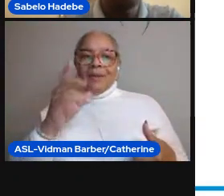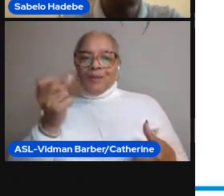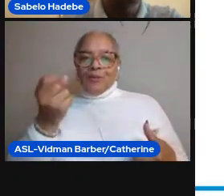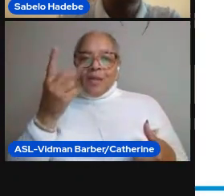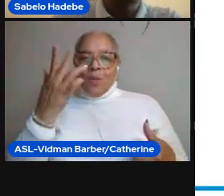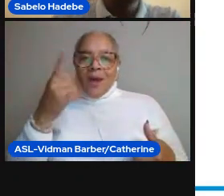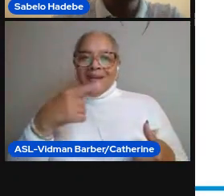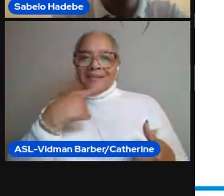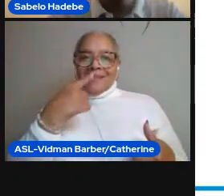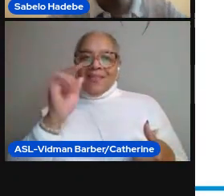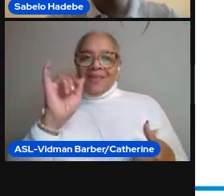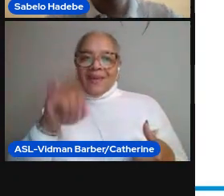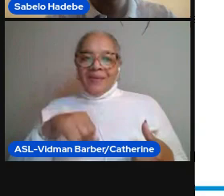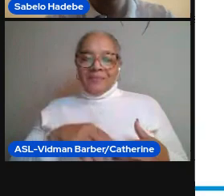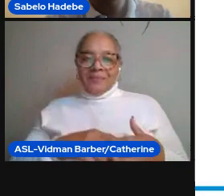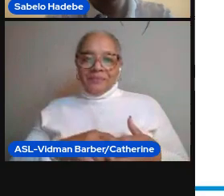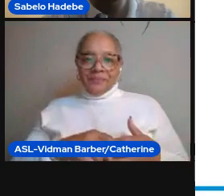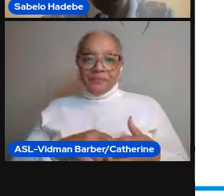And